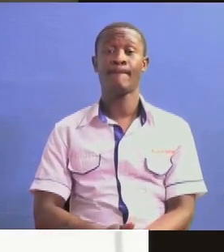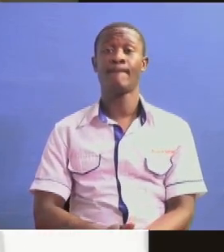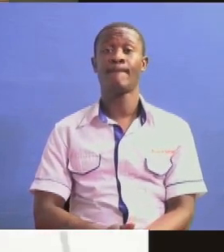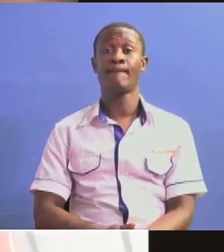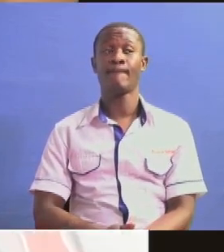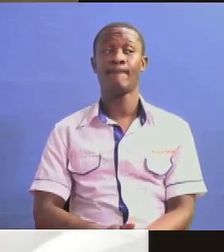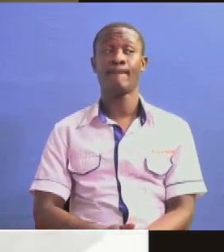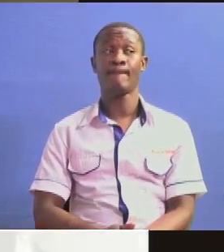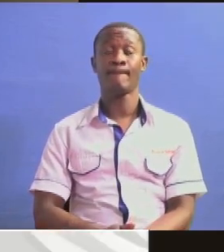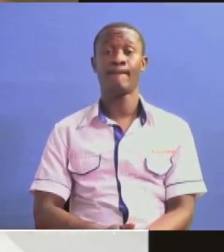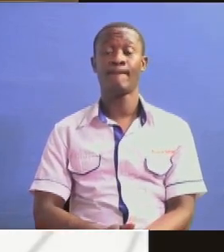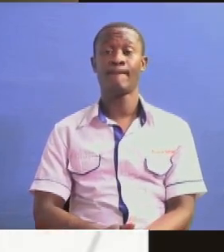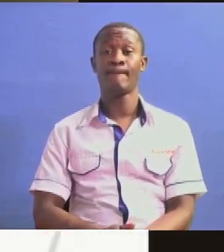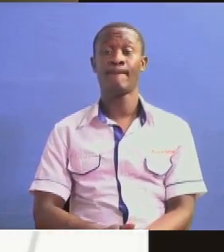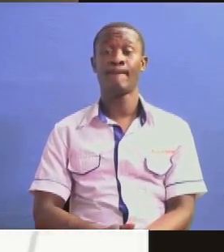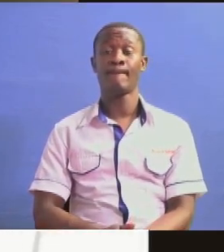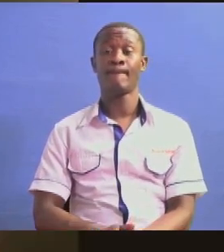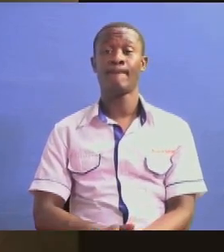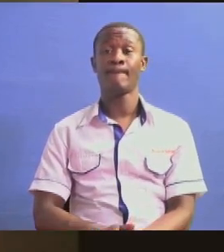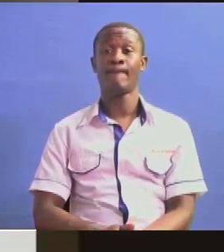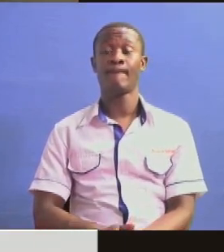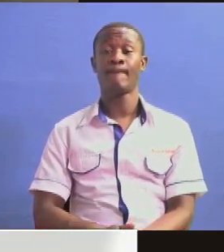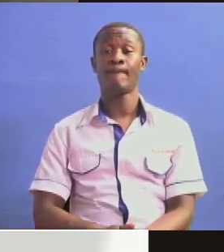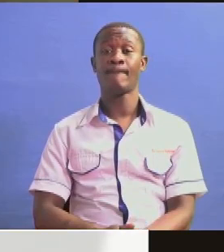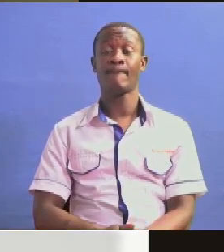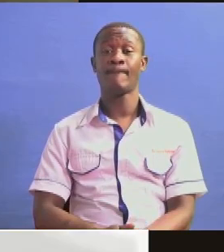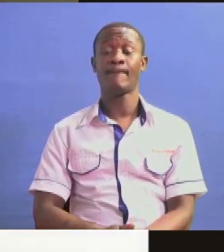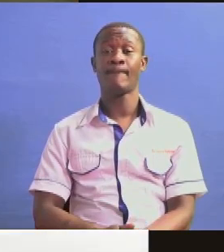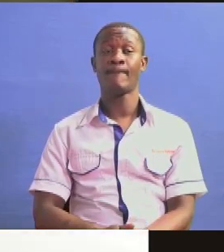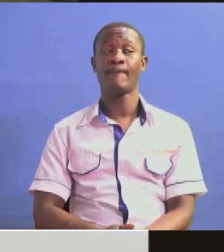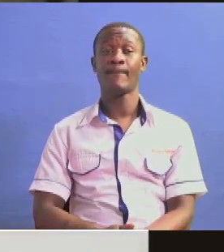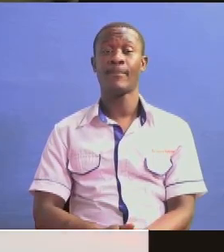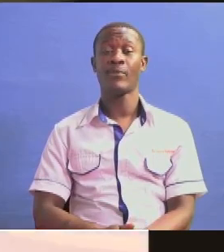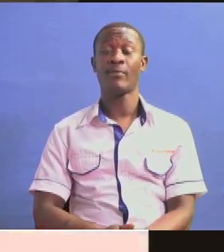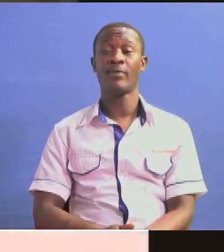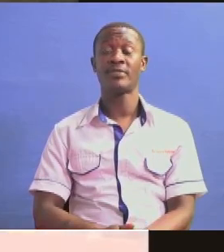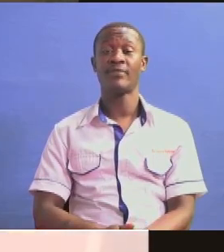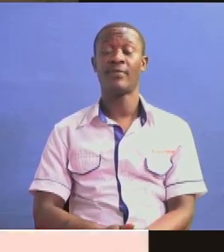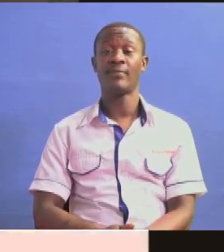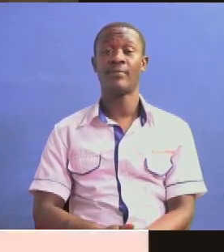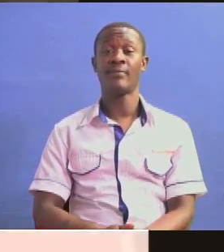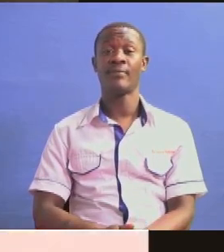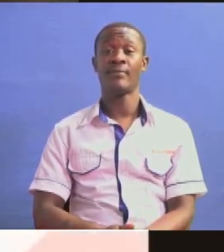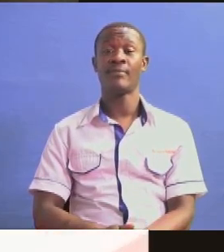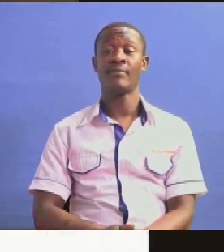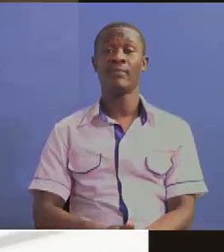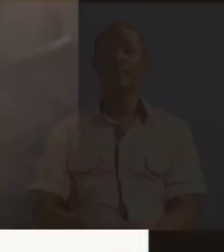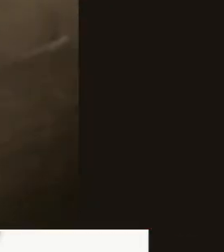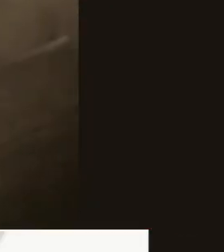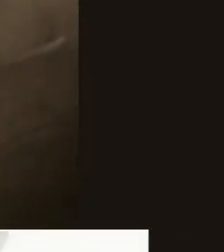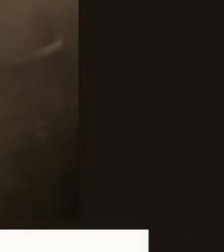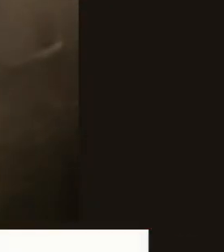This is a great move because it is going to benefit very many stakeholders. The learners will benefit greatly